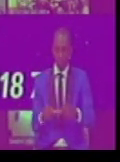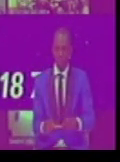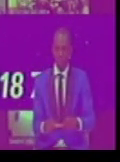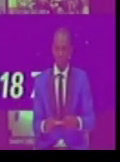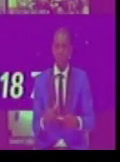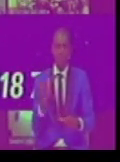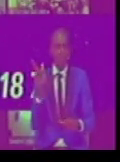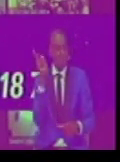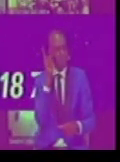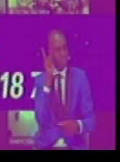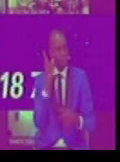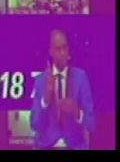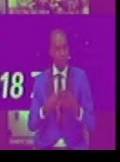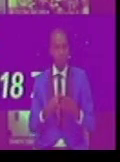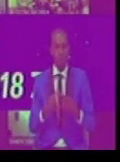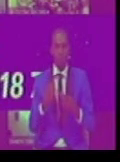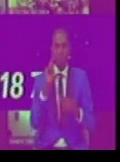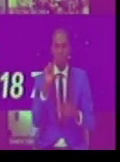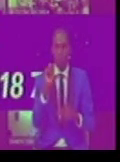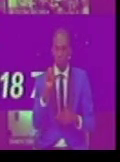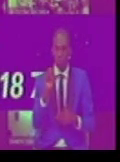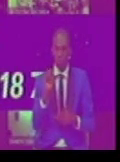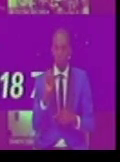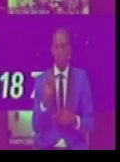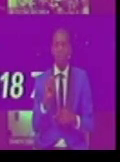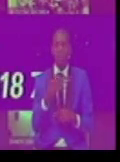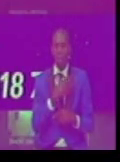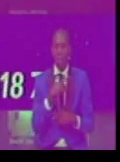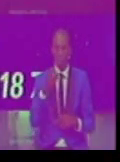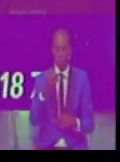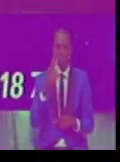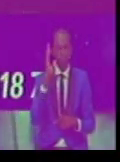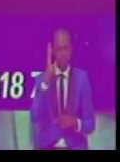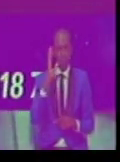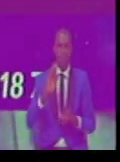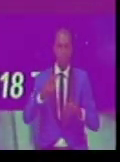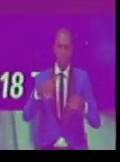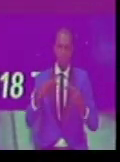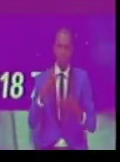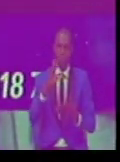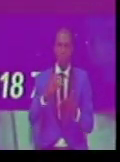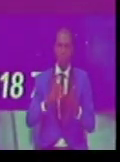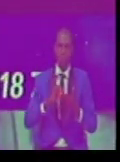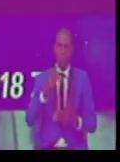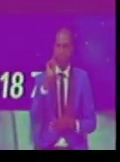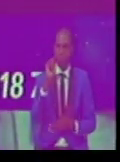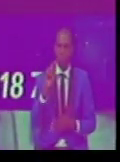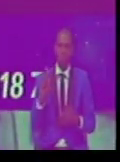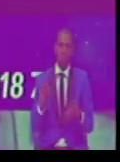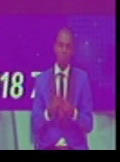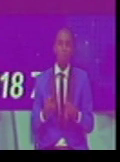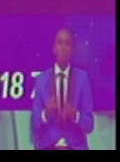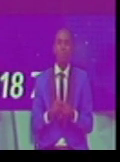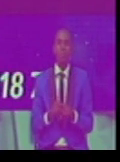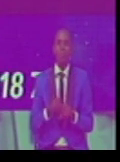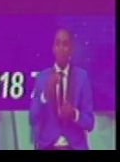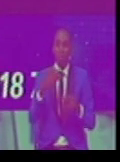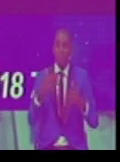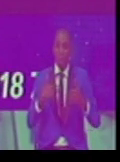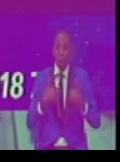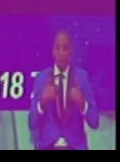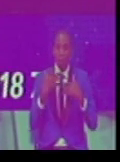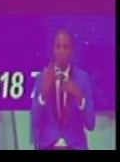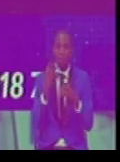receive more and more and more from the Lord. If you have checked yourself, you've seen the miracle, we want you to come over to the front